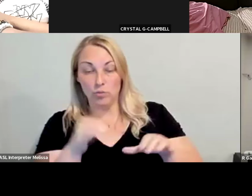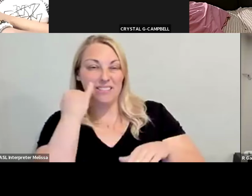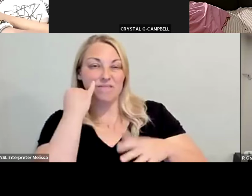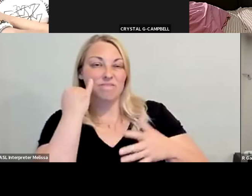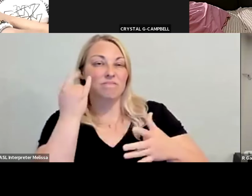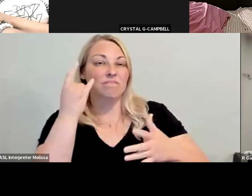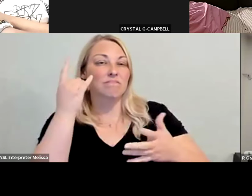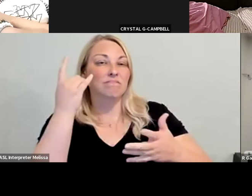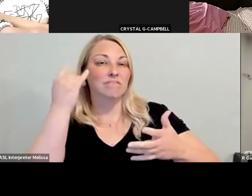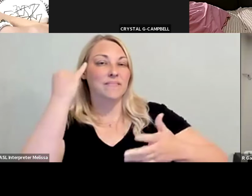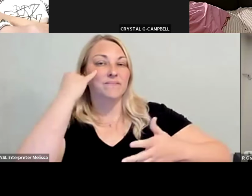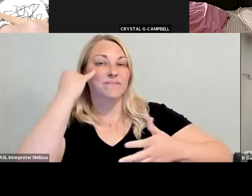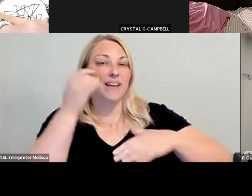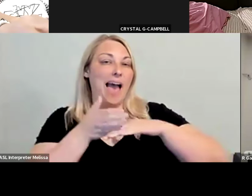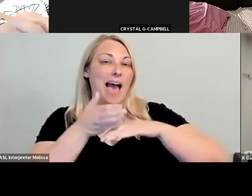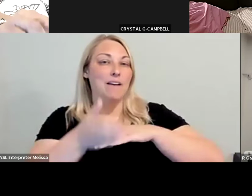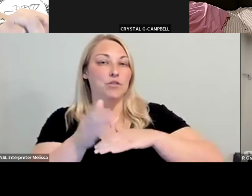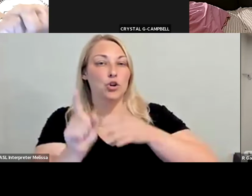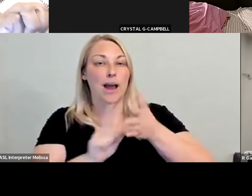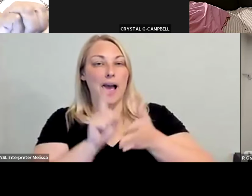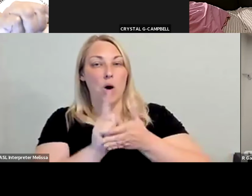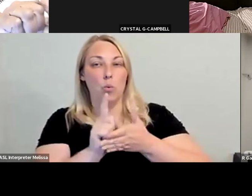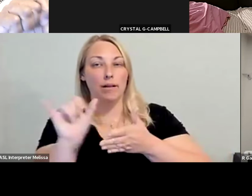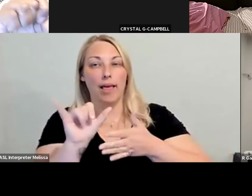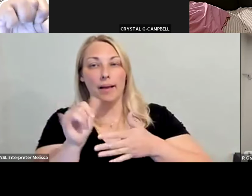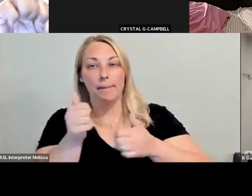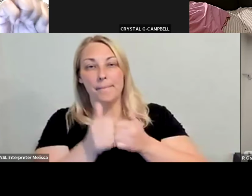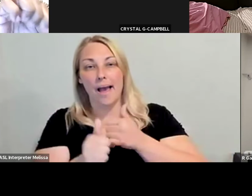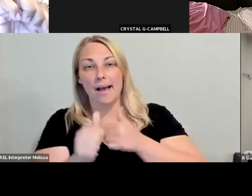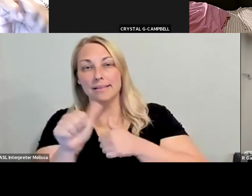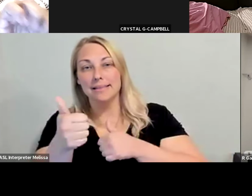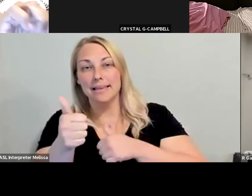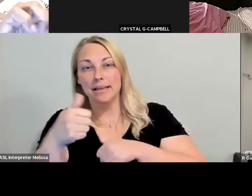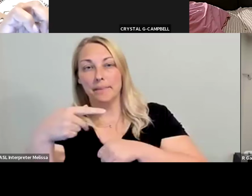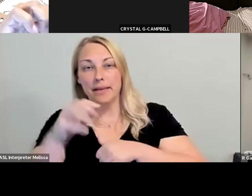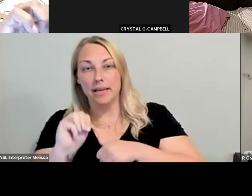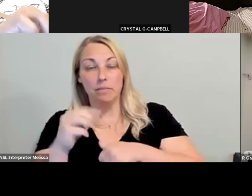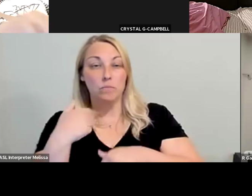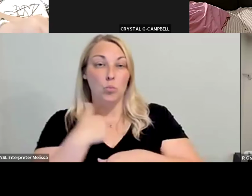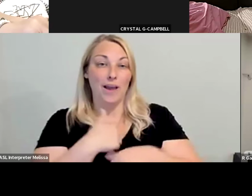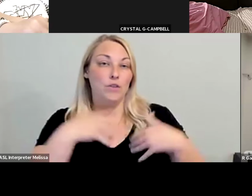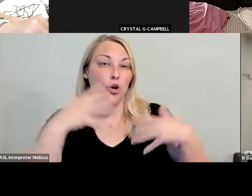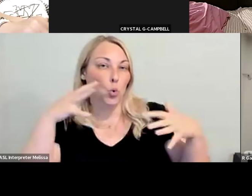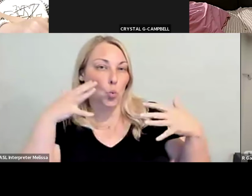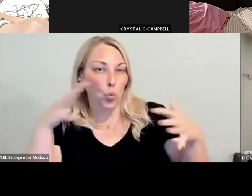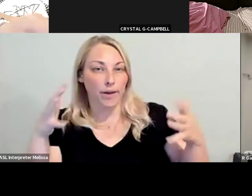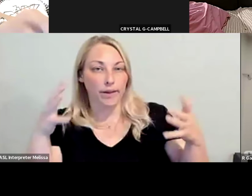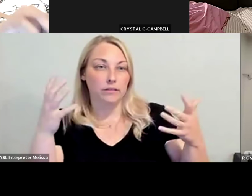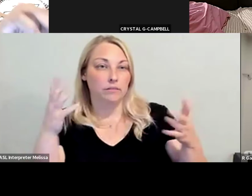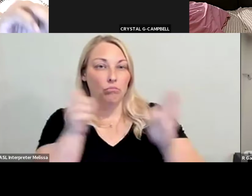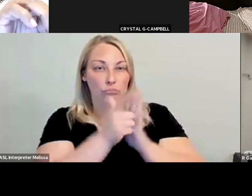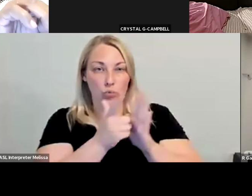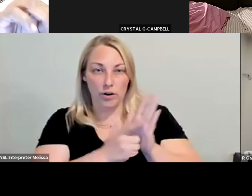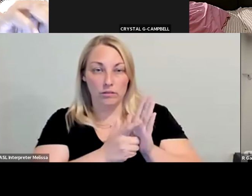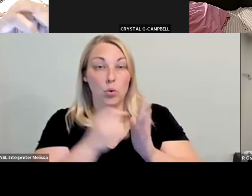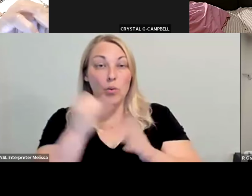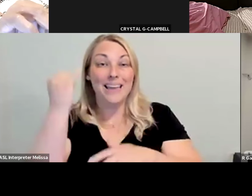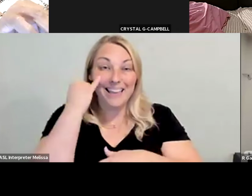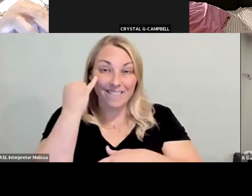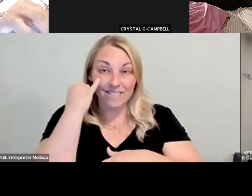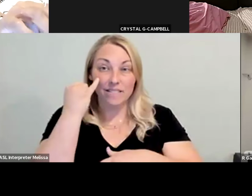just say it's after 10 p.m. If it's after 10 p.m., we have a noise ordinance. So even if they are loitering, if